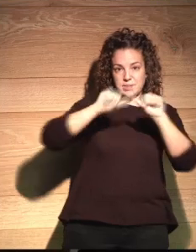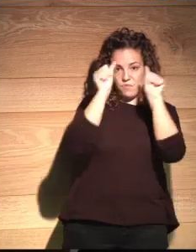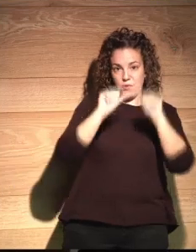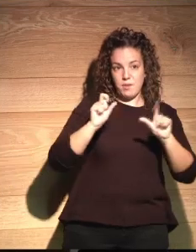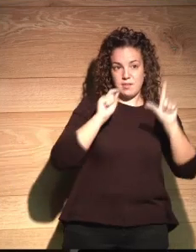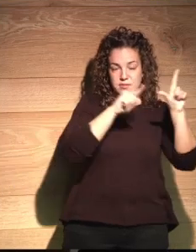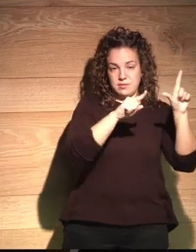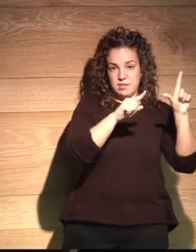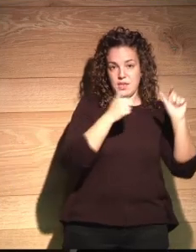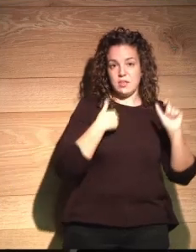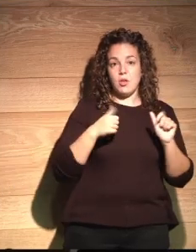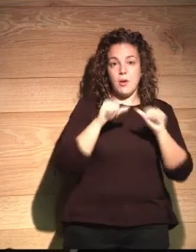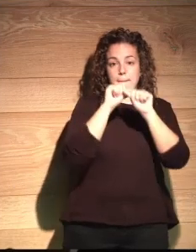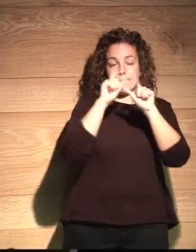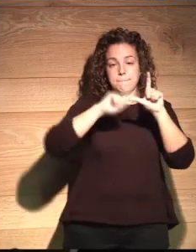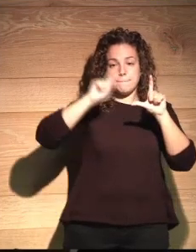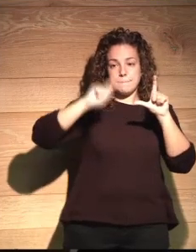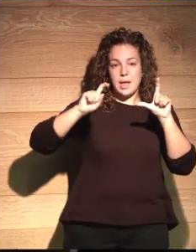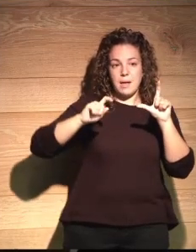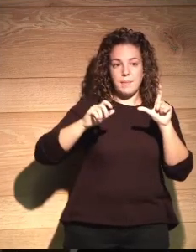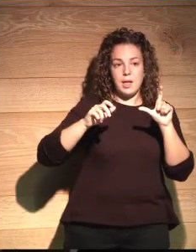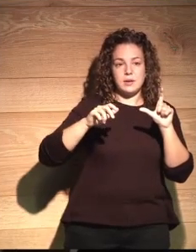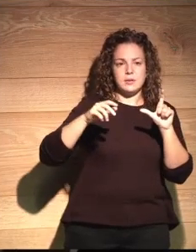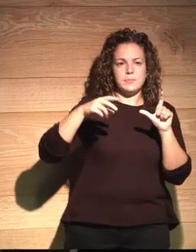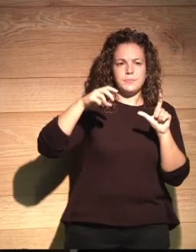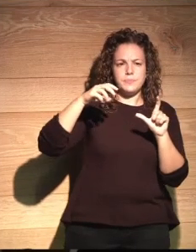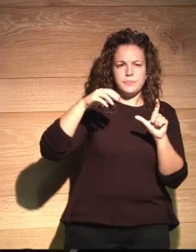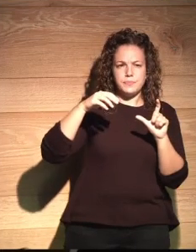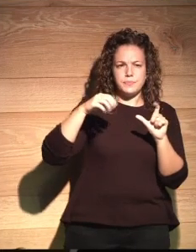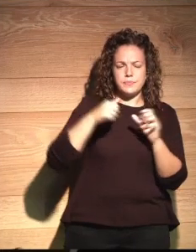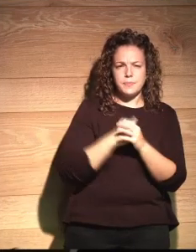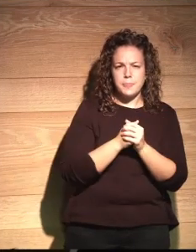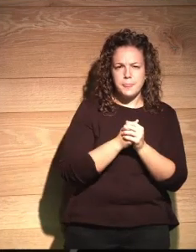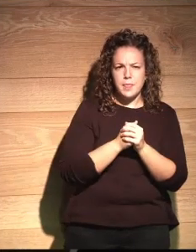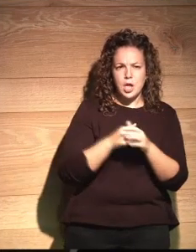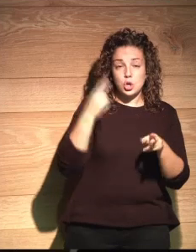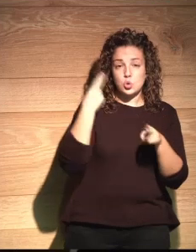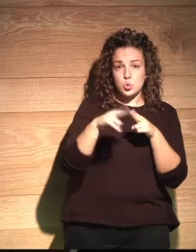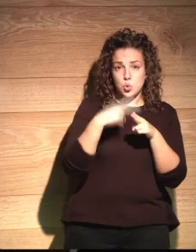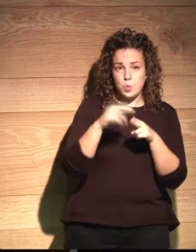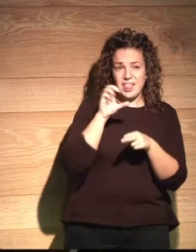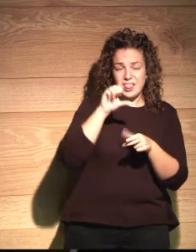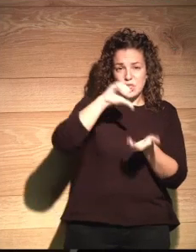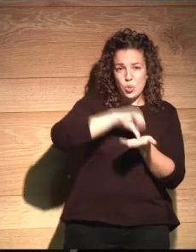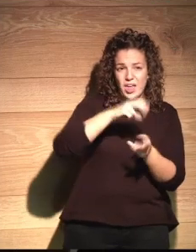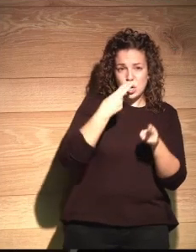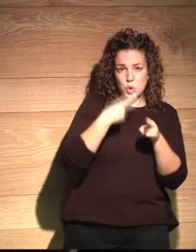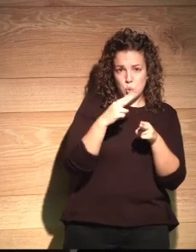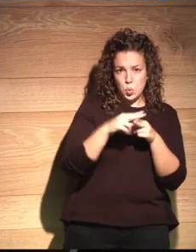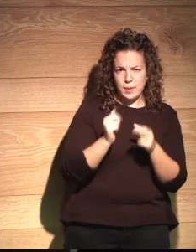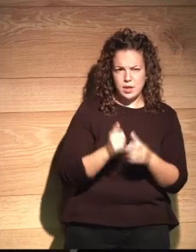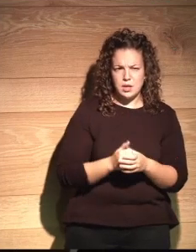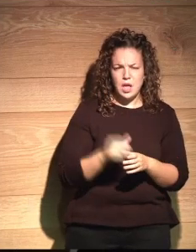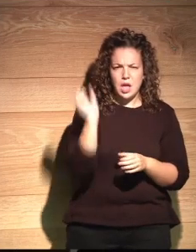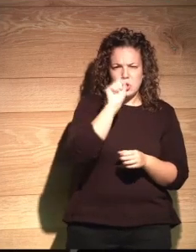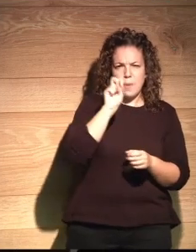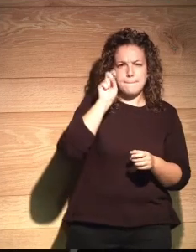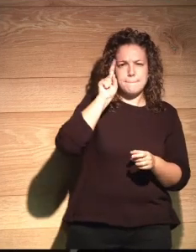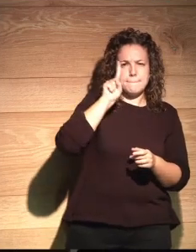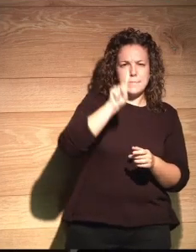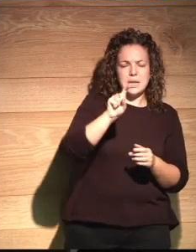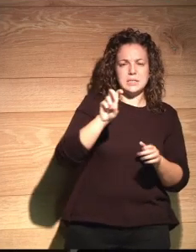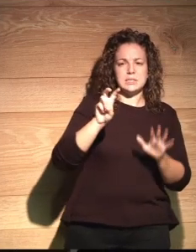Nolli's, Giambattista Nolli's map of Rome. It dates back to 1747. It's one of the maps that define modern